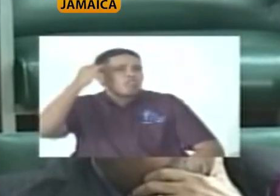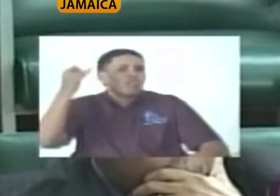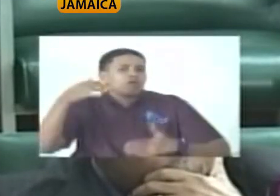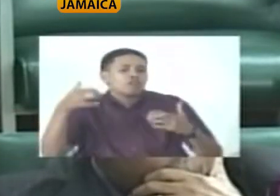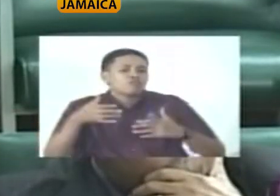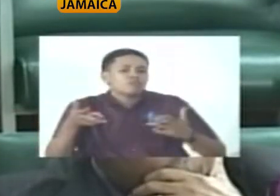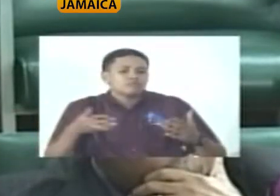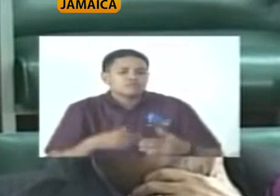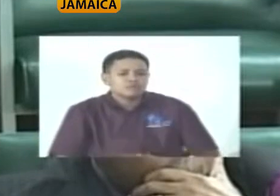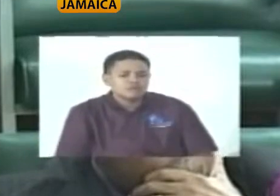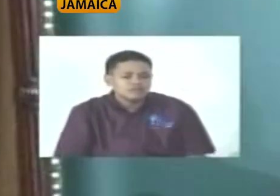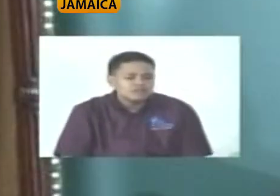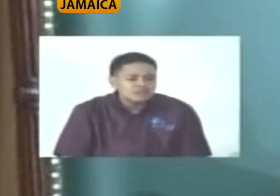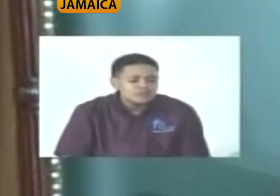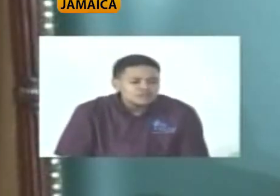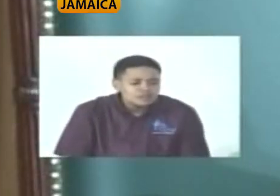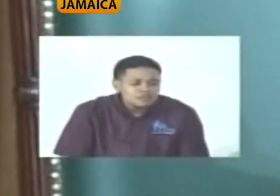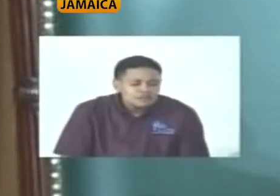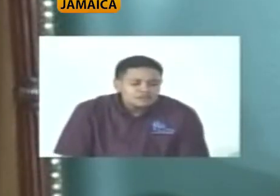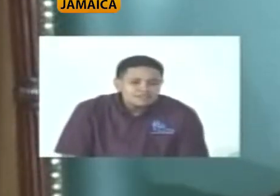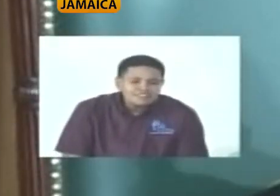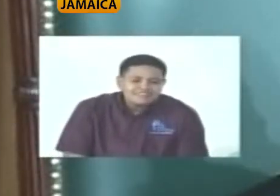I